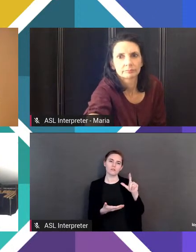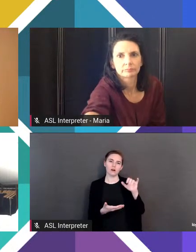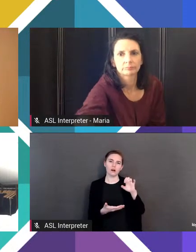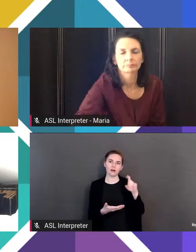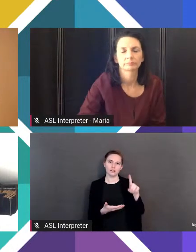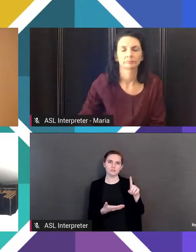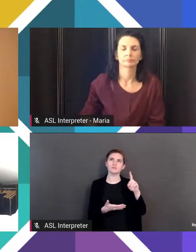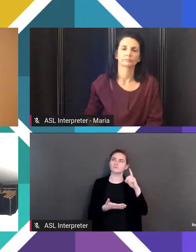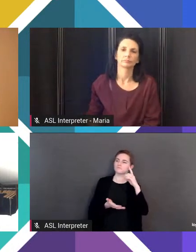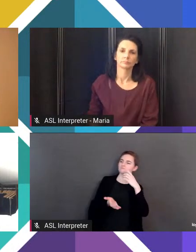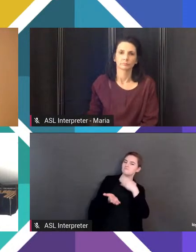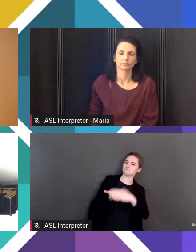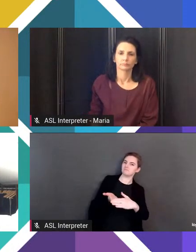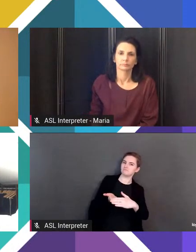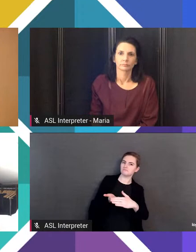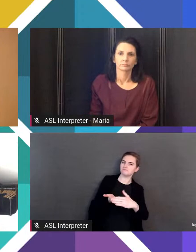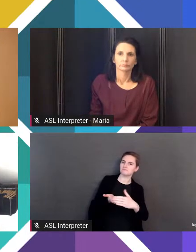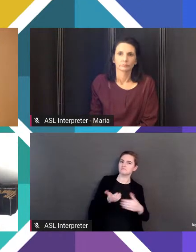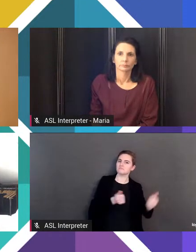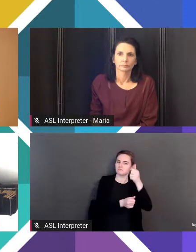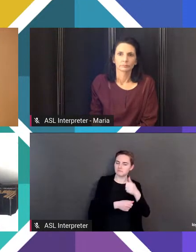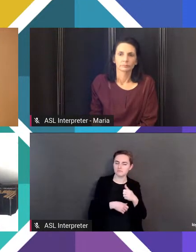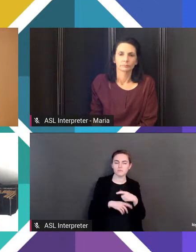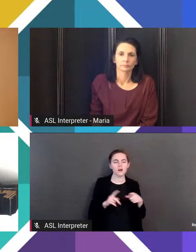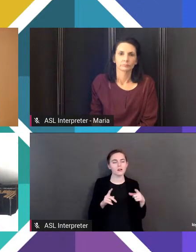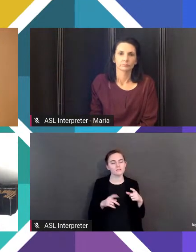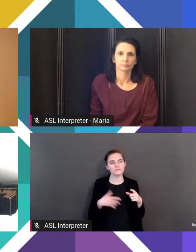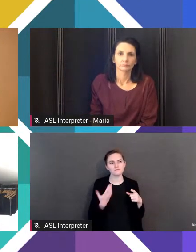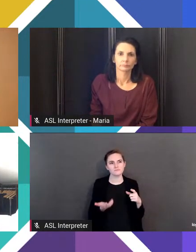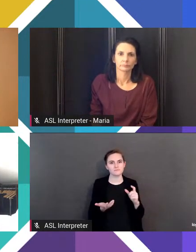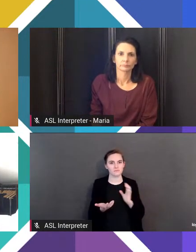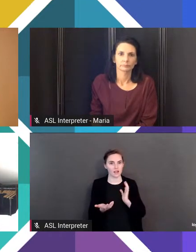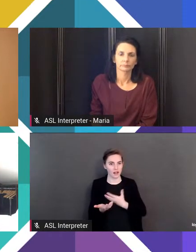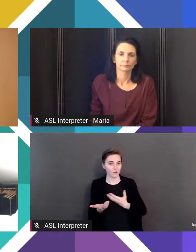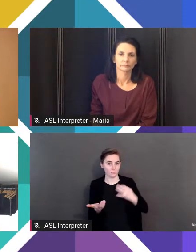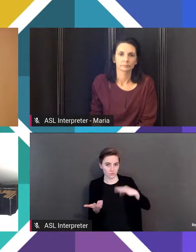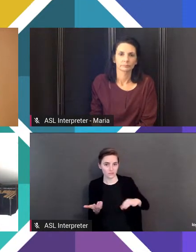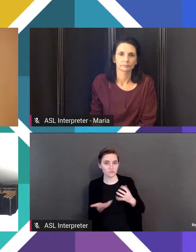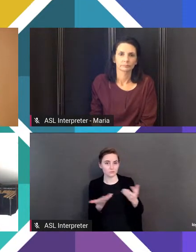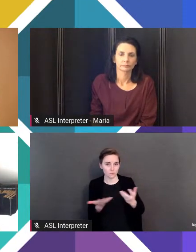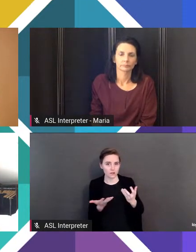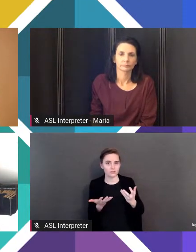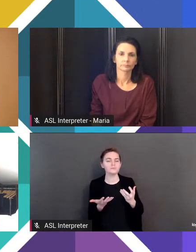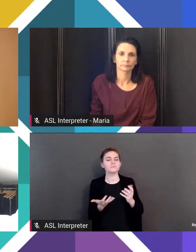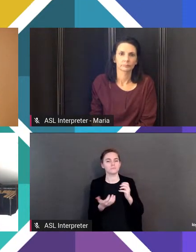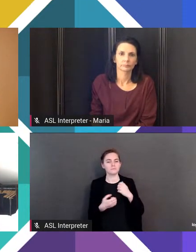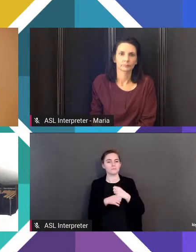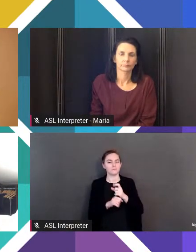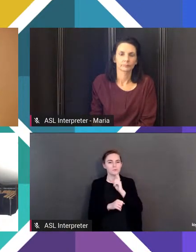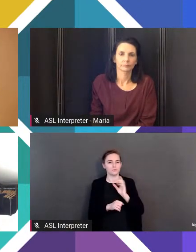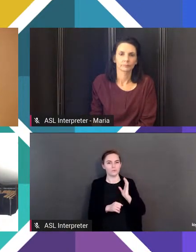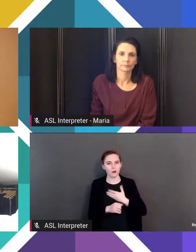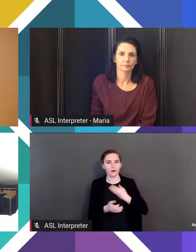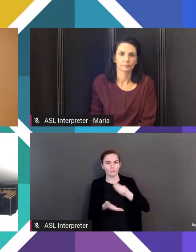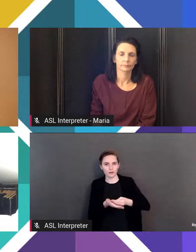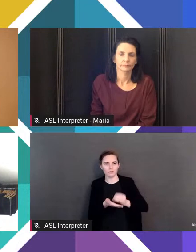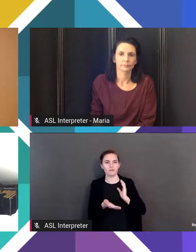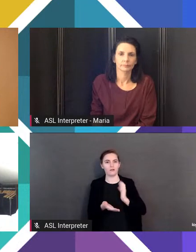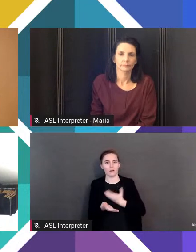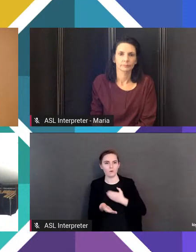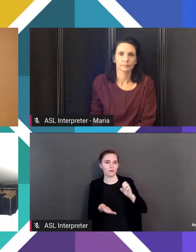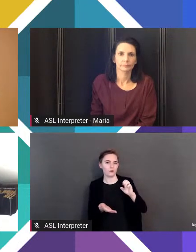responsibility of the most privileged to make sure that our equity is going back into our people. Like, just like you said, Patrick, you know,